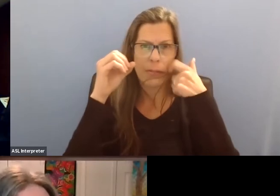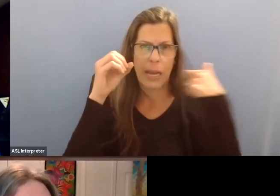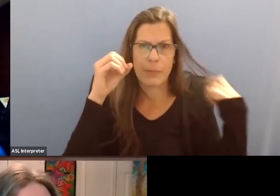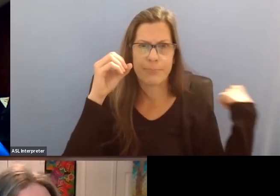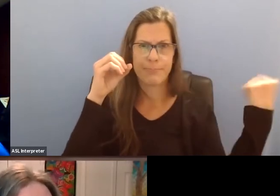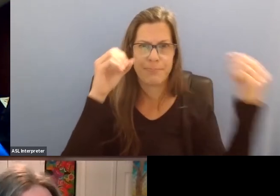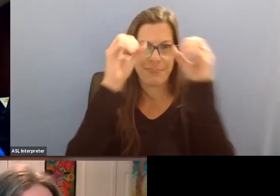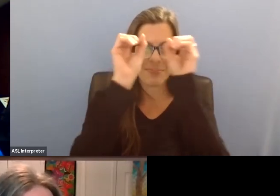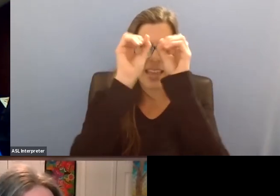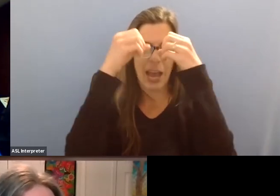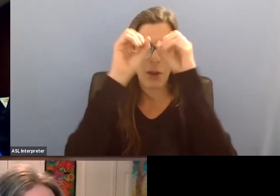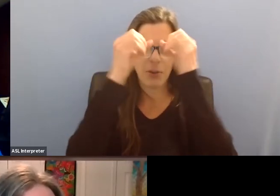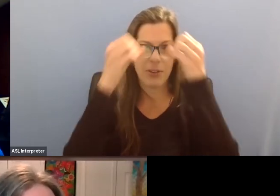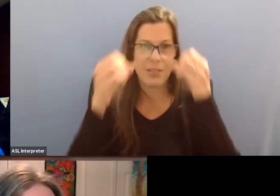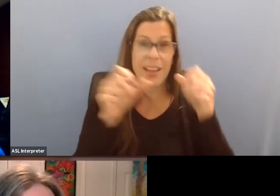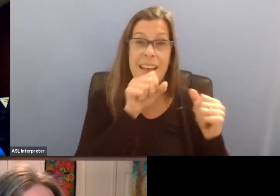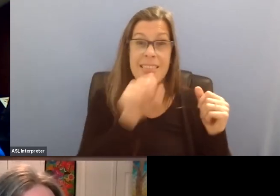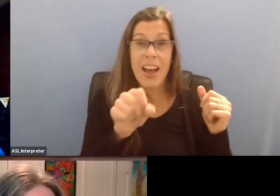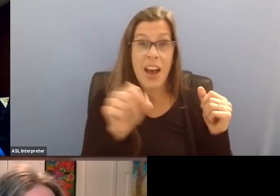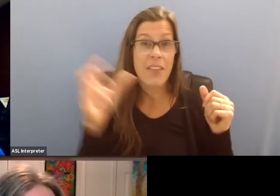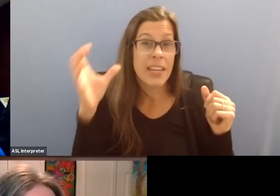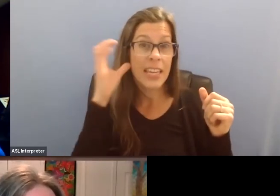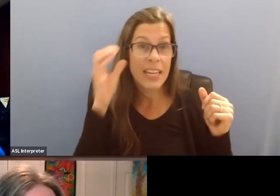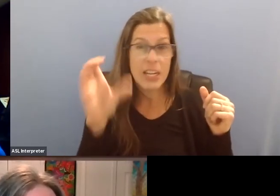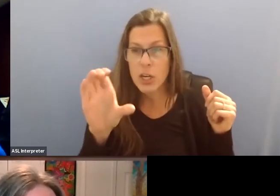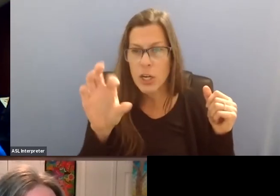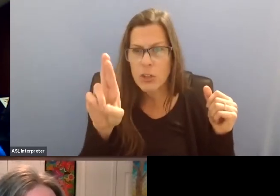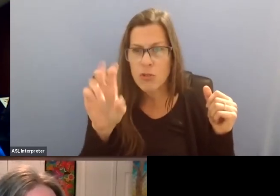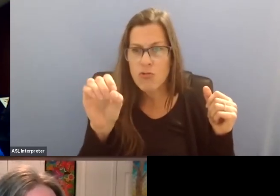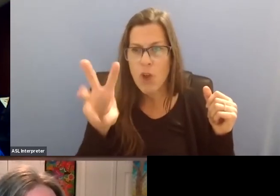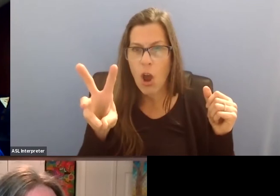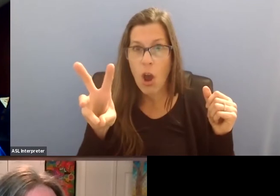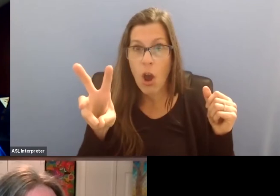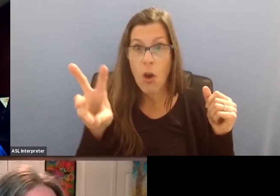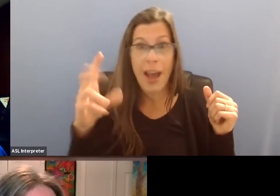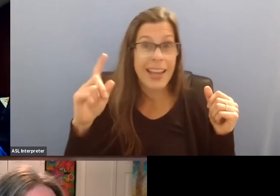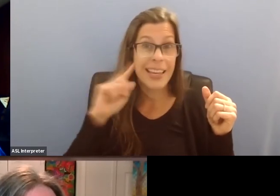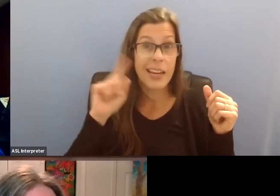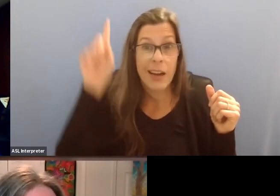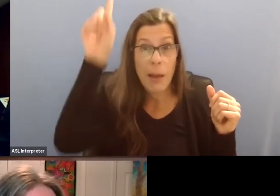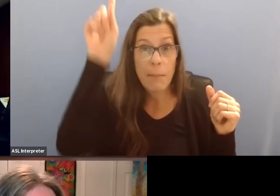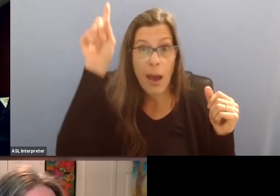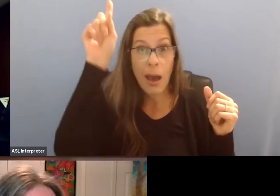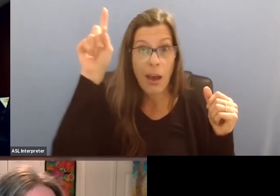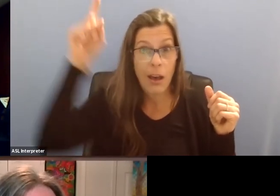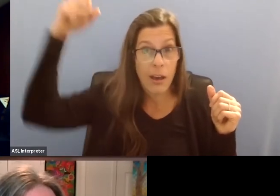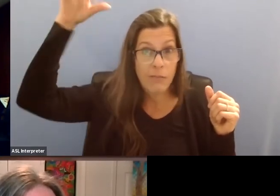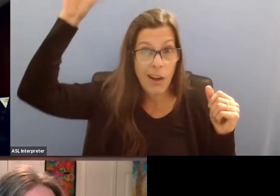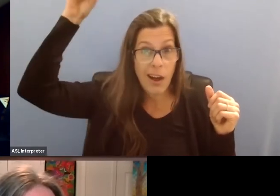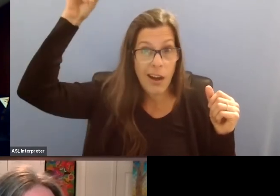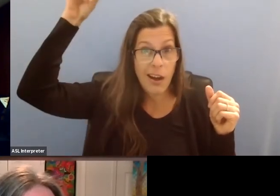shouldn't admit this, but sometimes when I hear a crow above me, I think it's talking directly to me and I try to